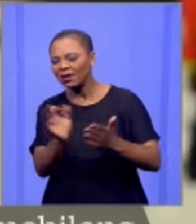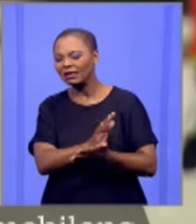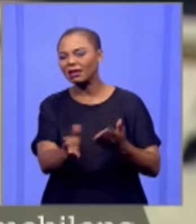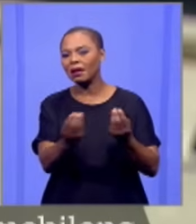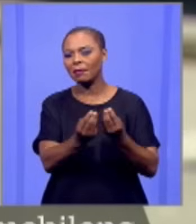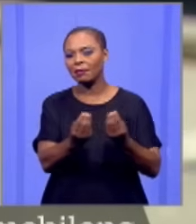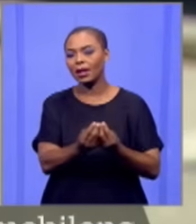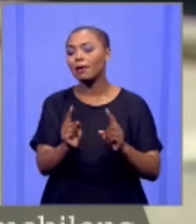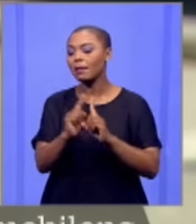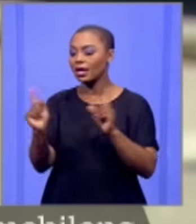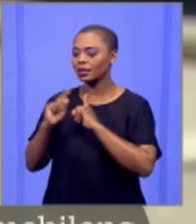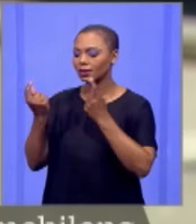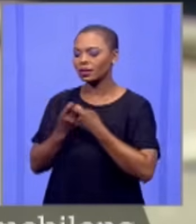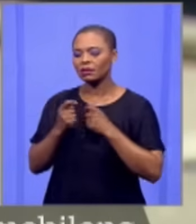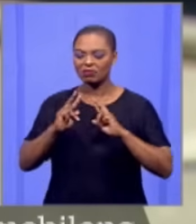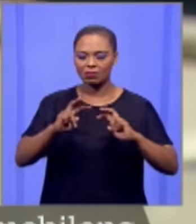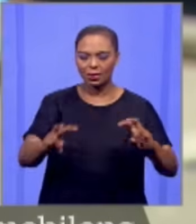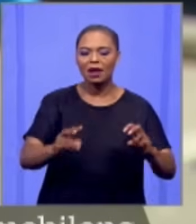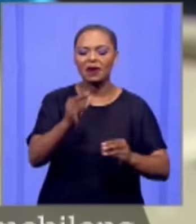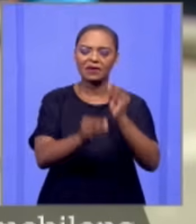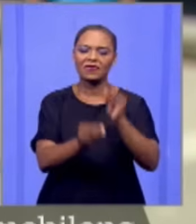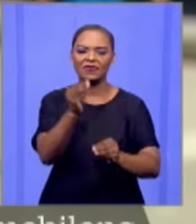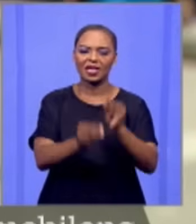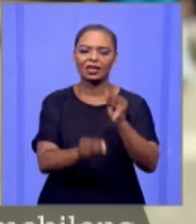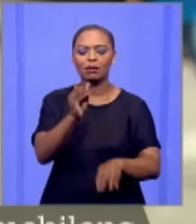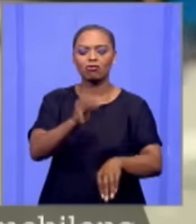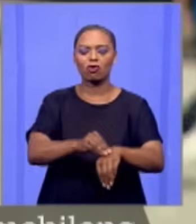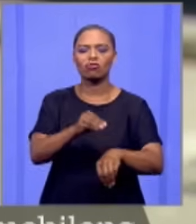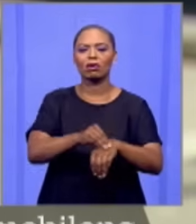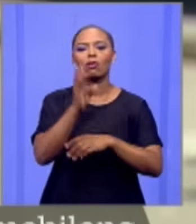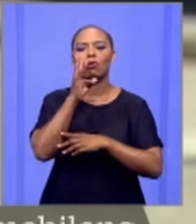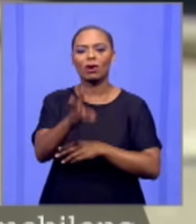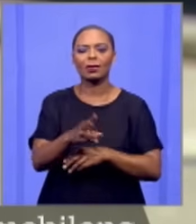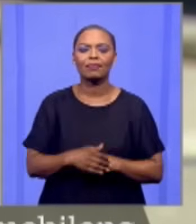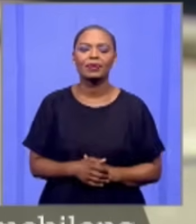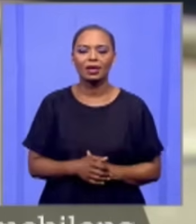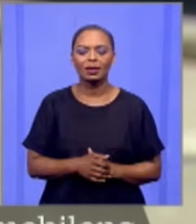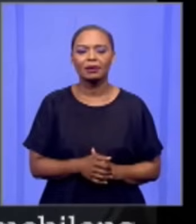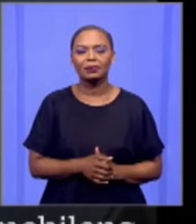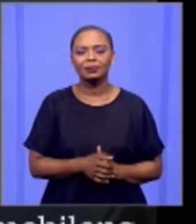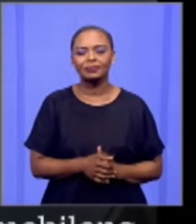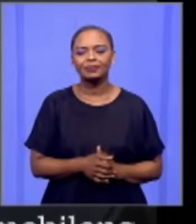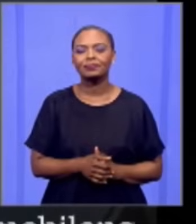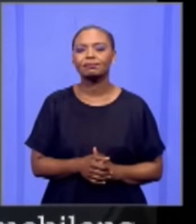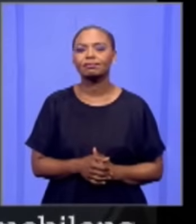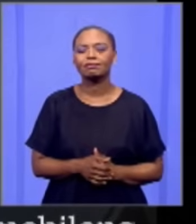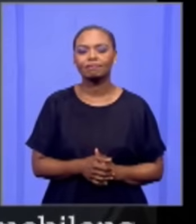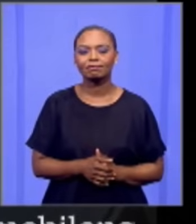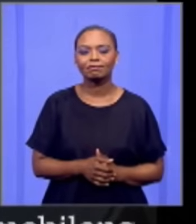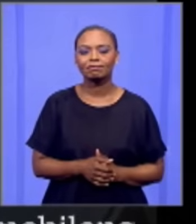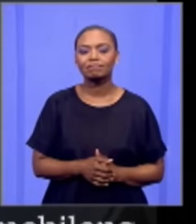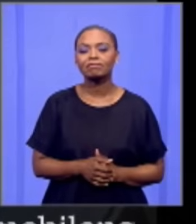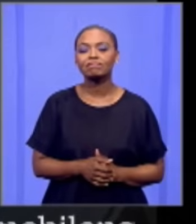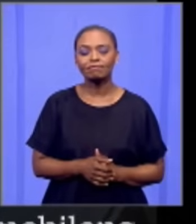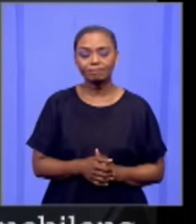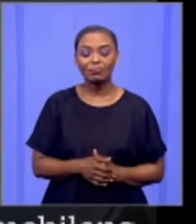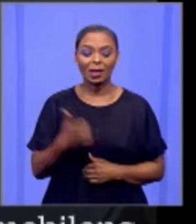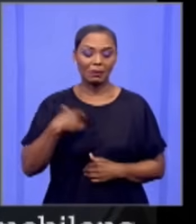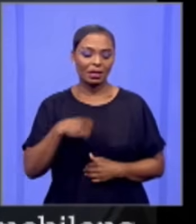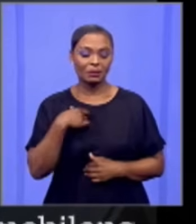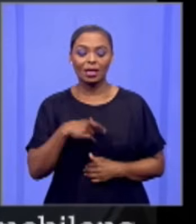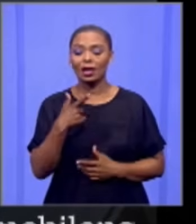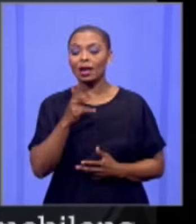se tshwaragane le go dira dipaakanyo tsewa gore go se ka nna le gape se re tswang re ke sewa spillage seo. Nakong ya o arabela ditletlebo tsa baahi